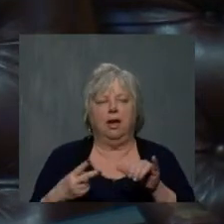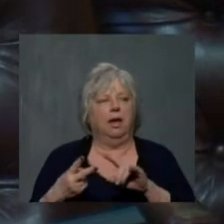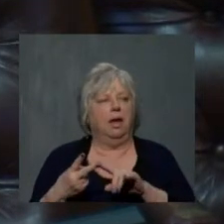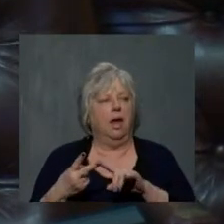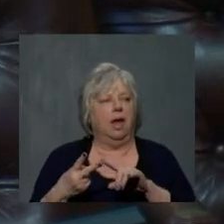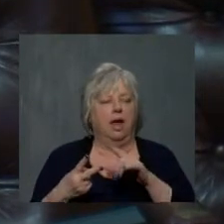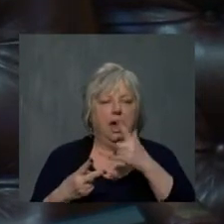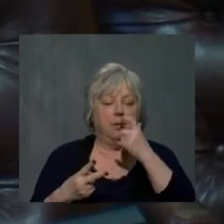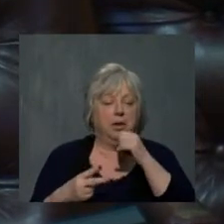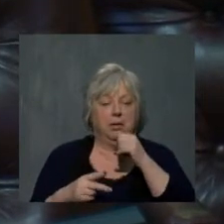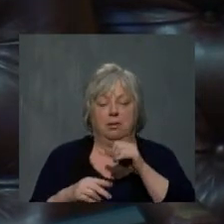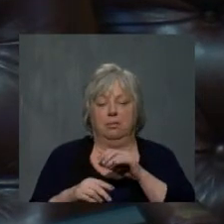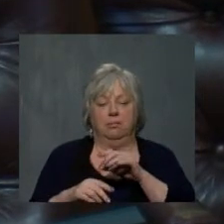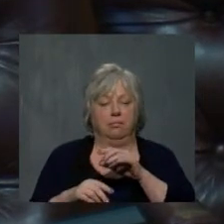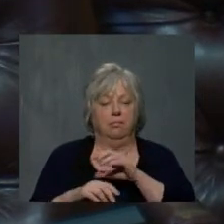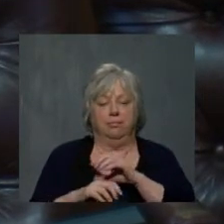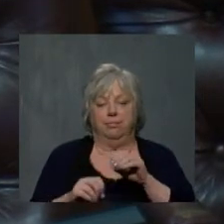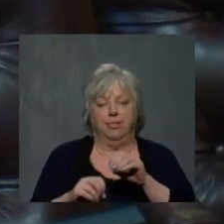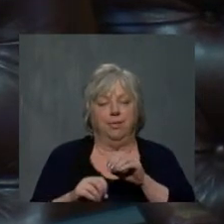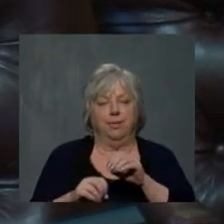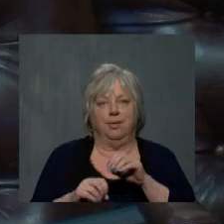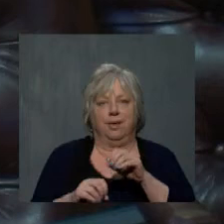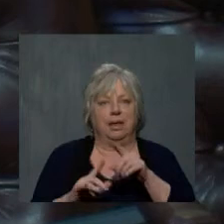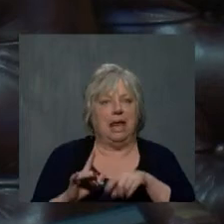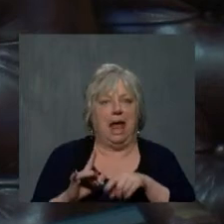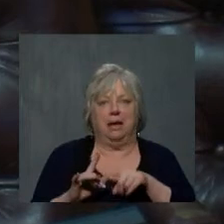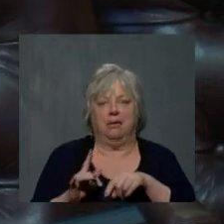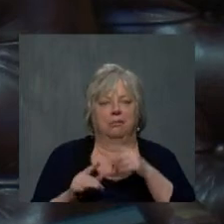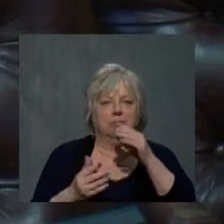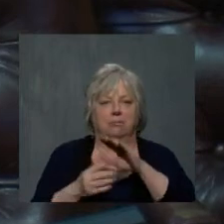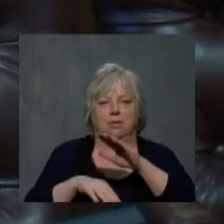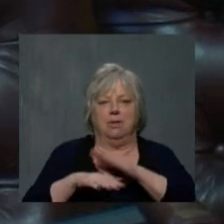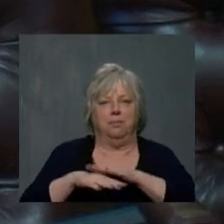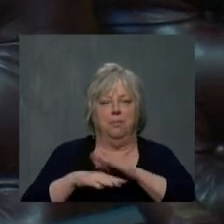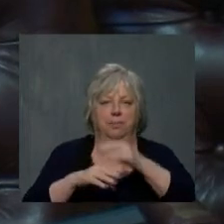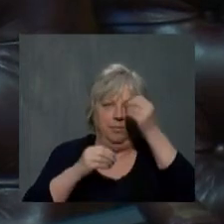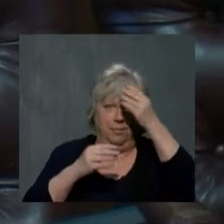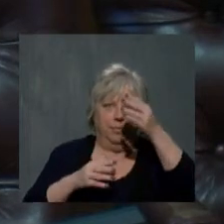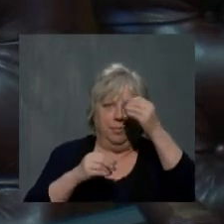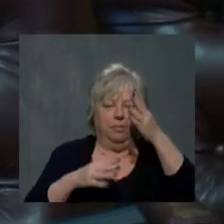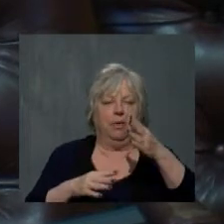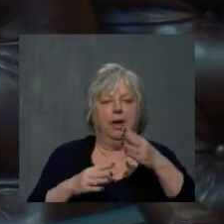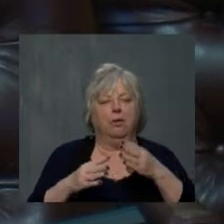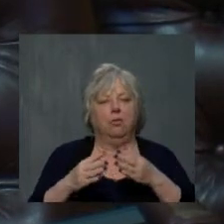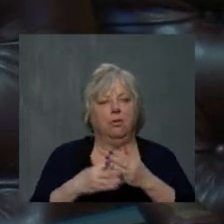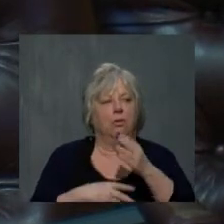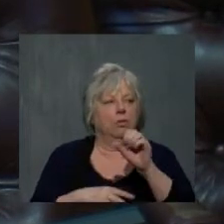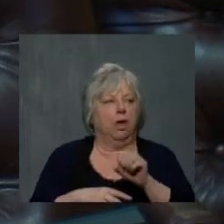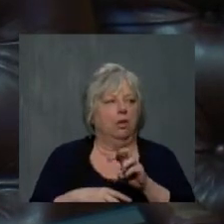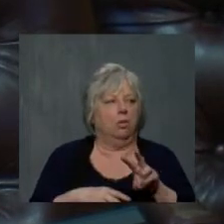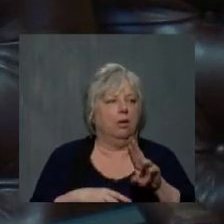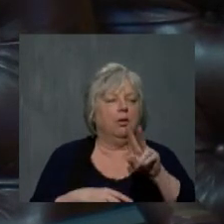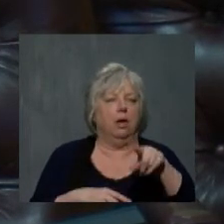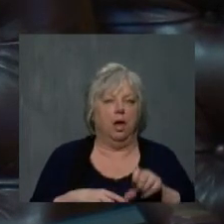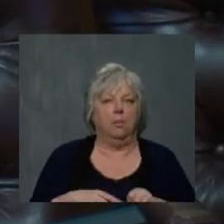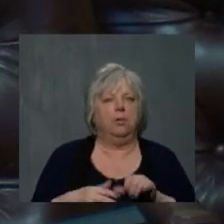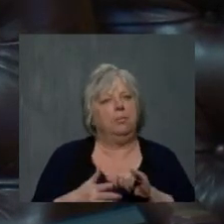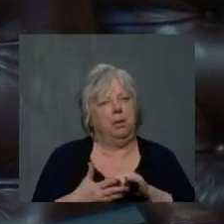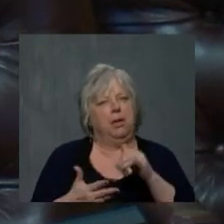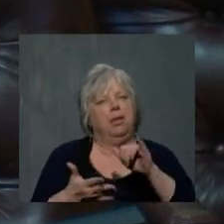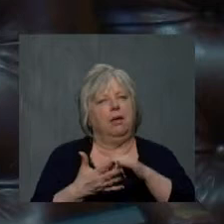and lack of notification through Southwest Ups, I think you might have had some people at the Planning Commission to object to it.